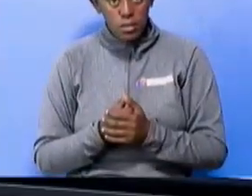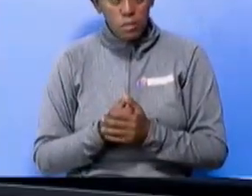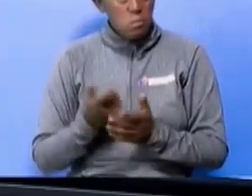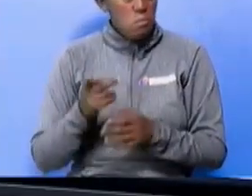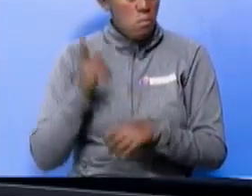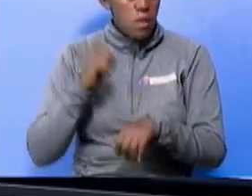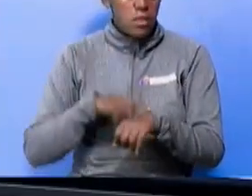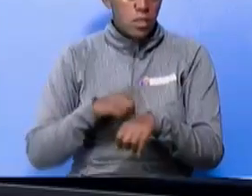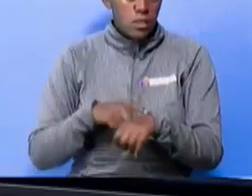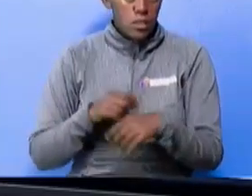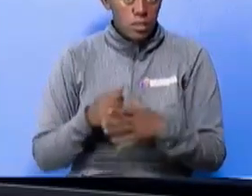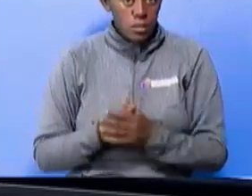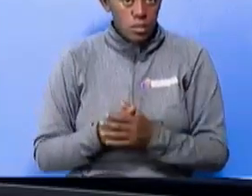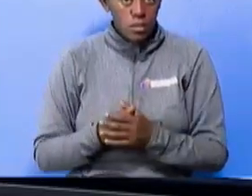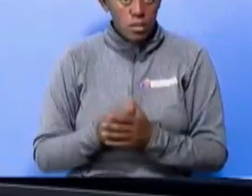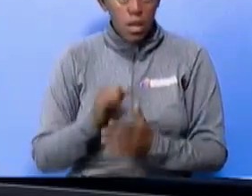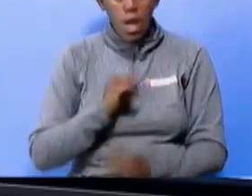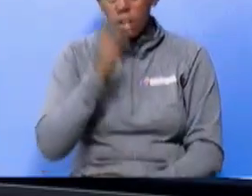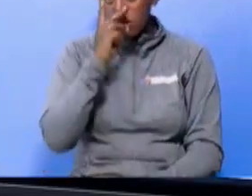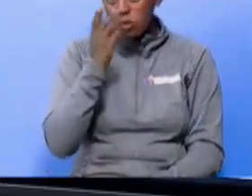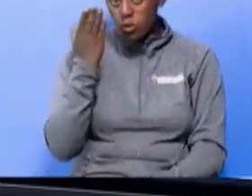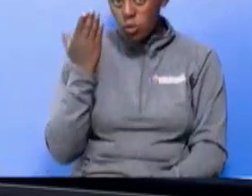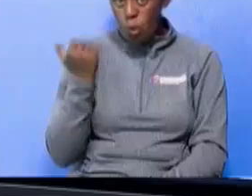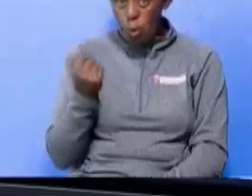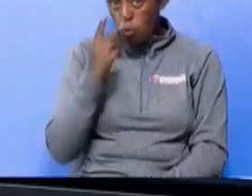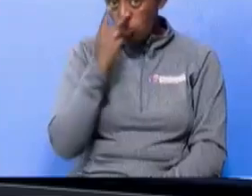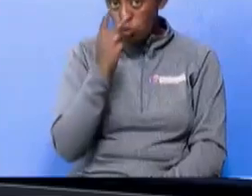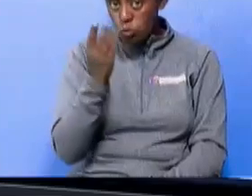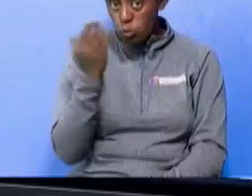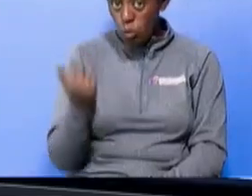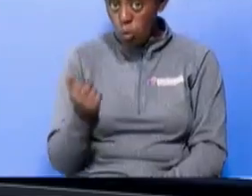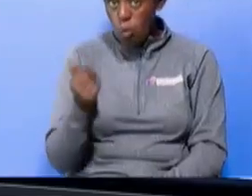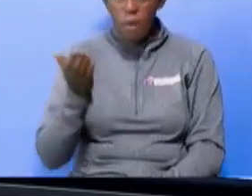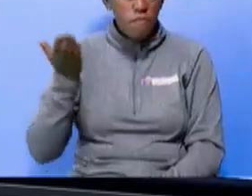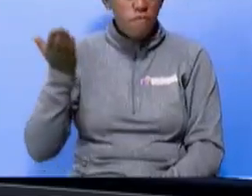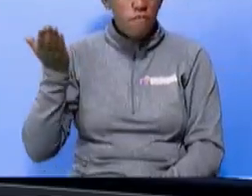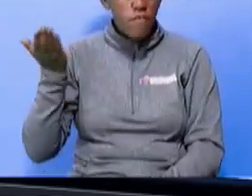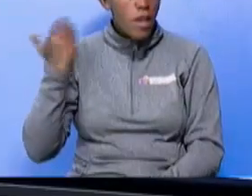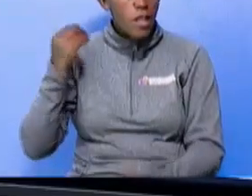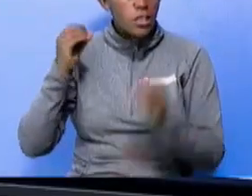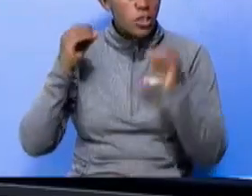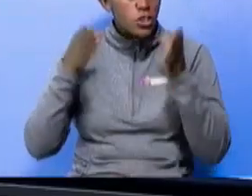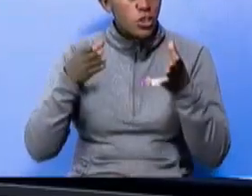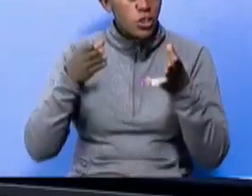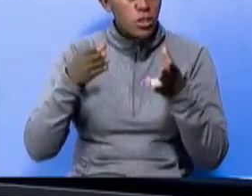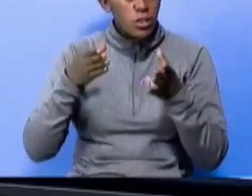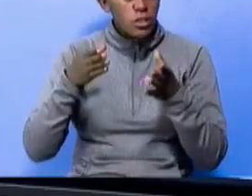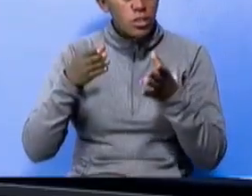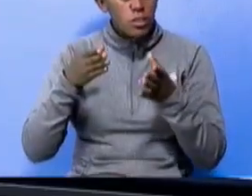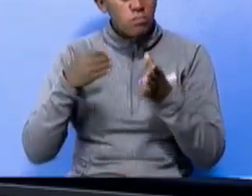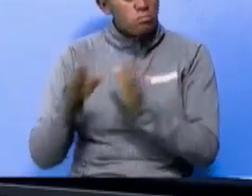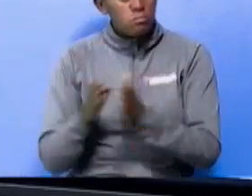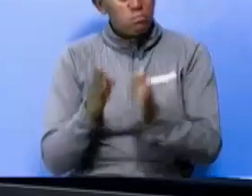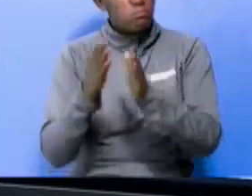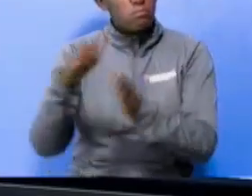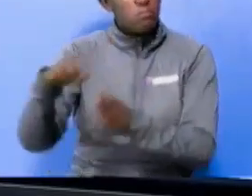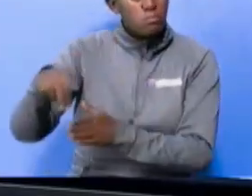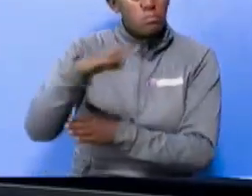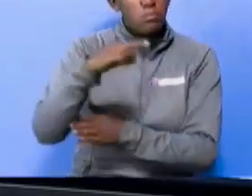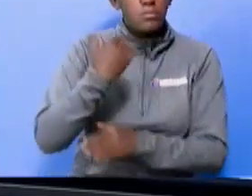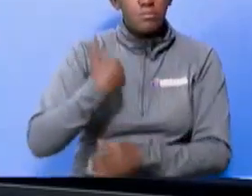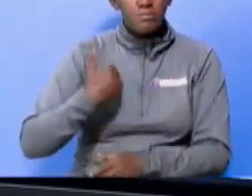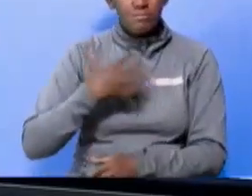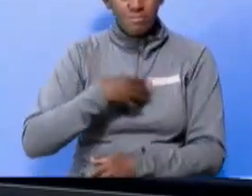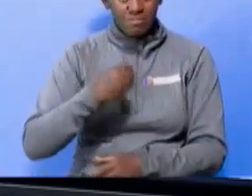tense. I saw my previous teacher crossing the zebra